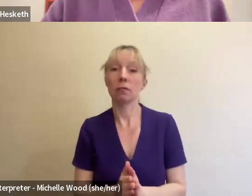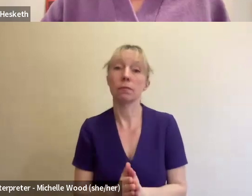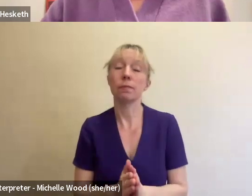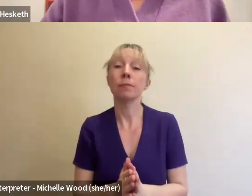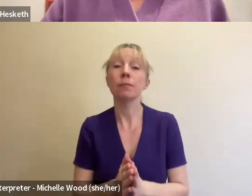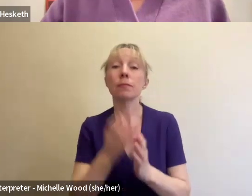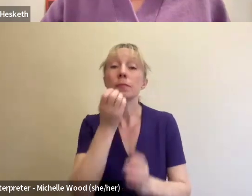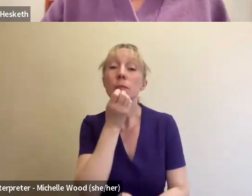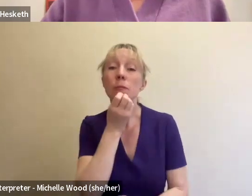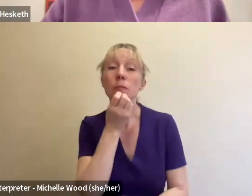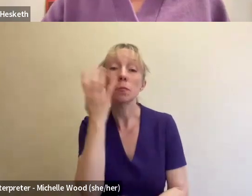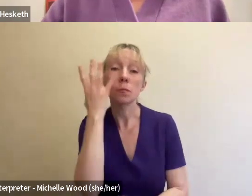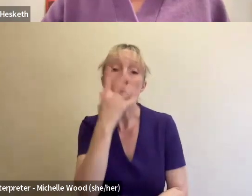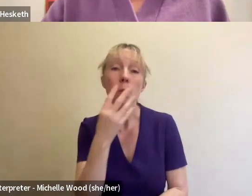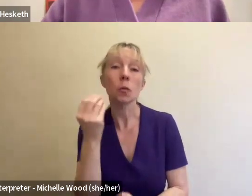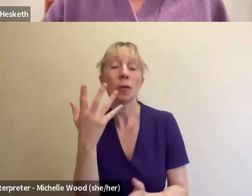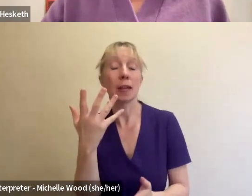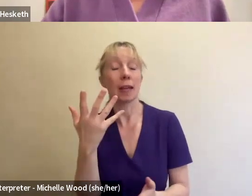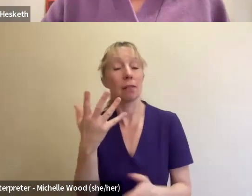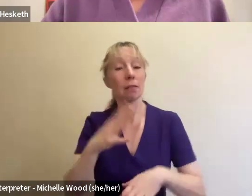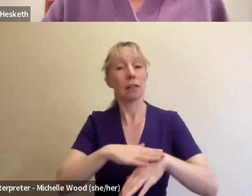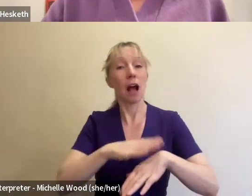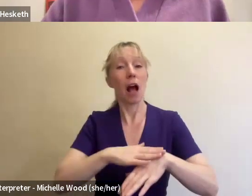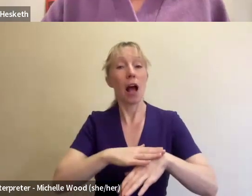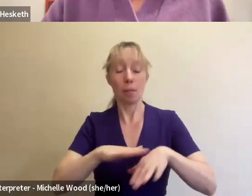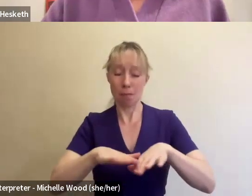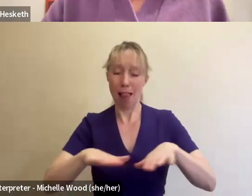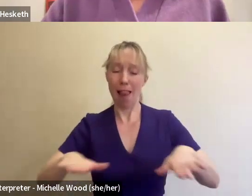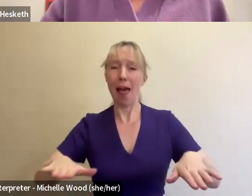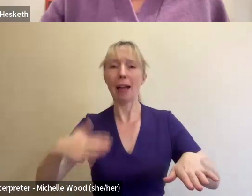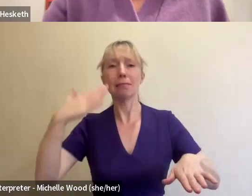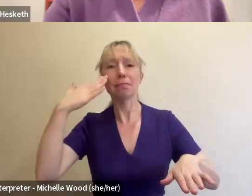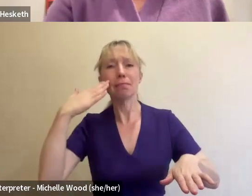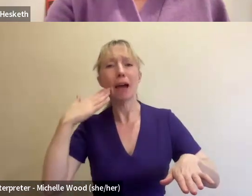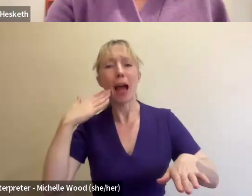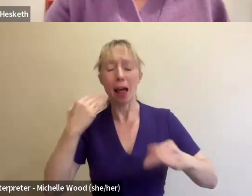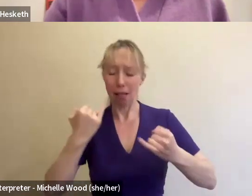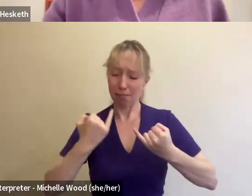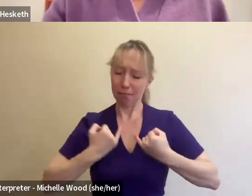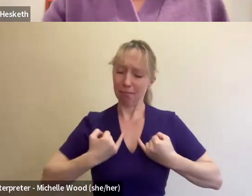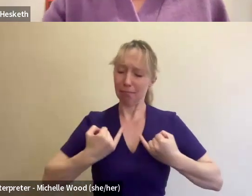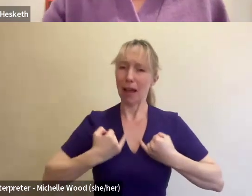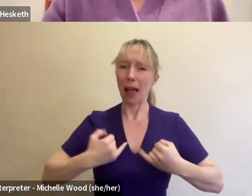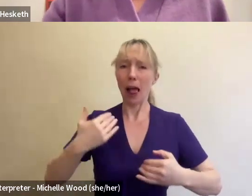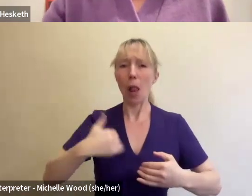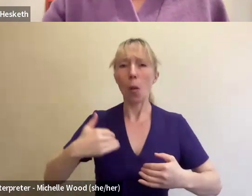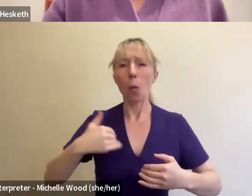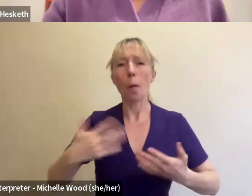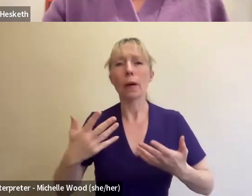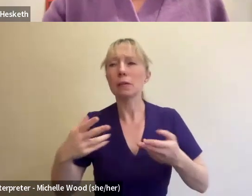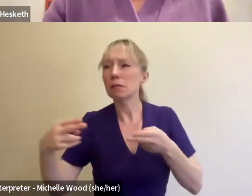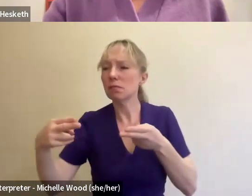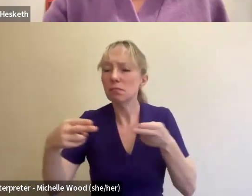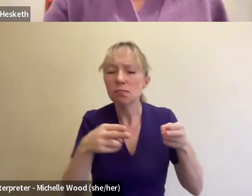when the land looks pale like a sick woman with dried up rivers, devoid of quarried out riverbed